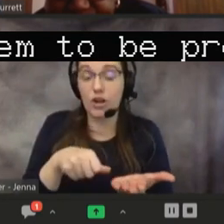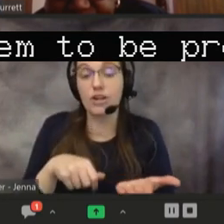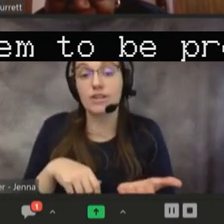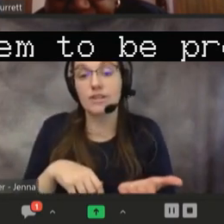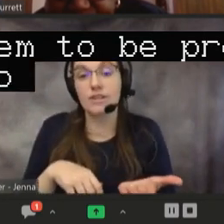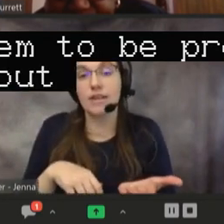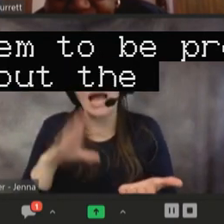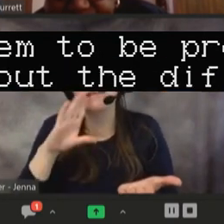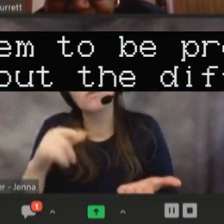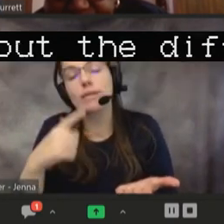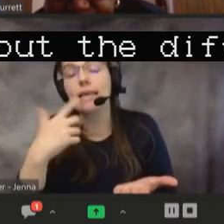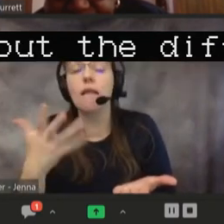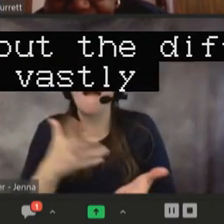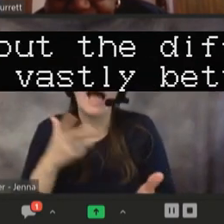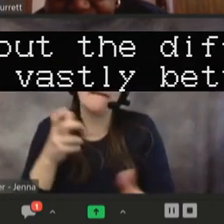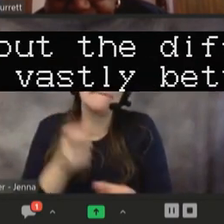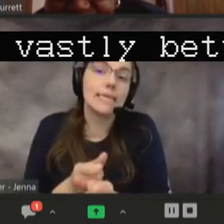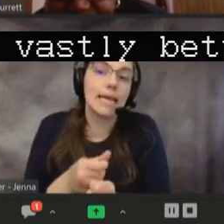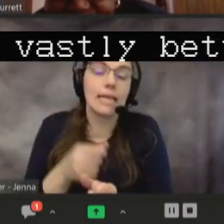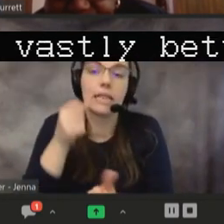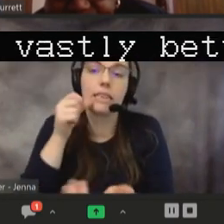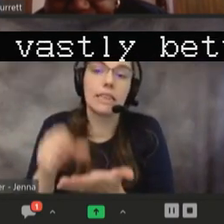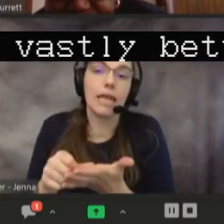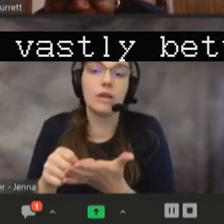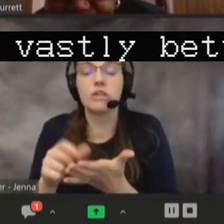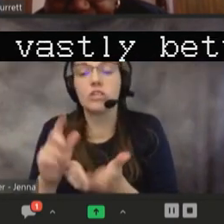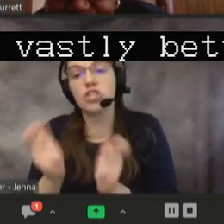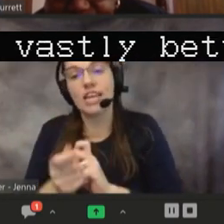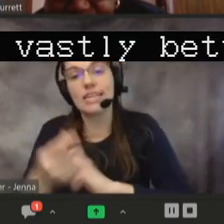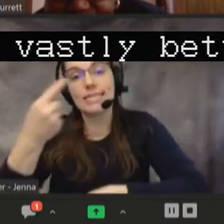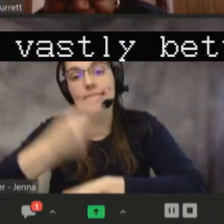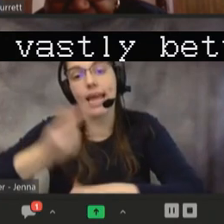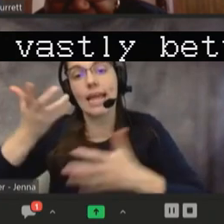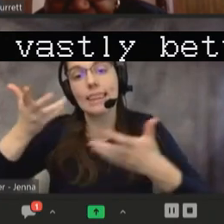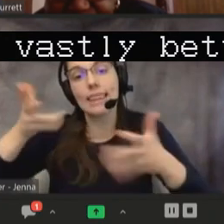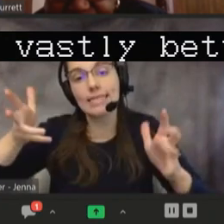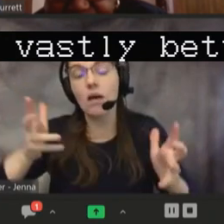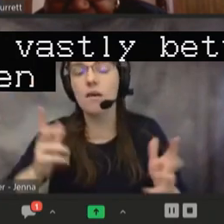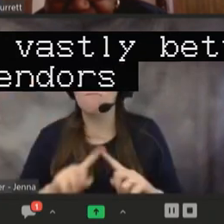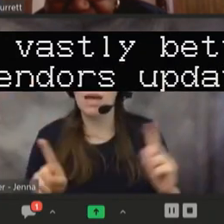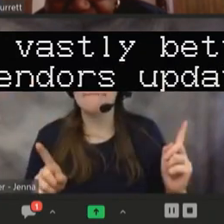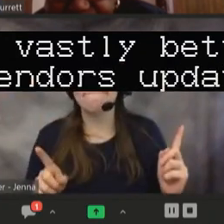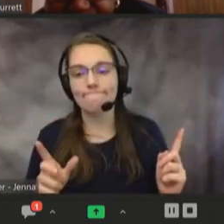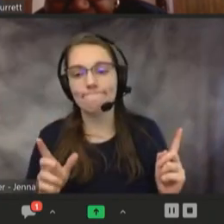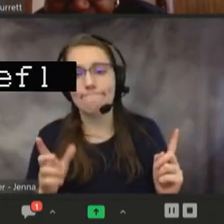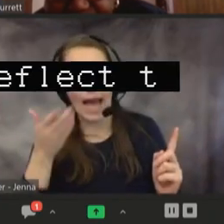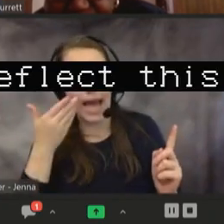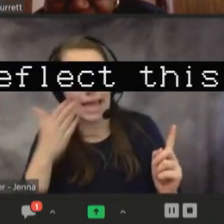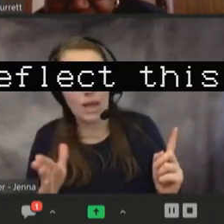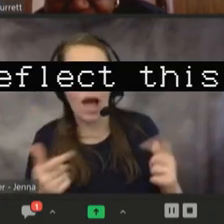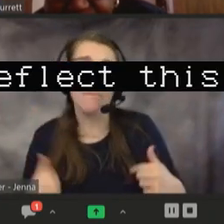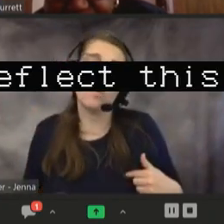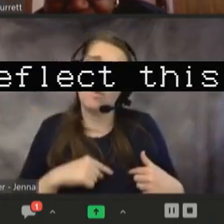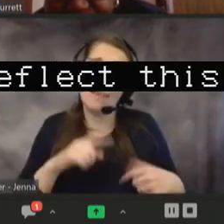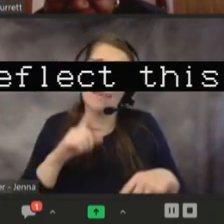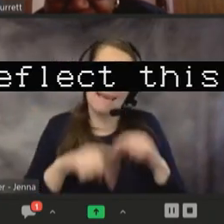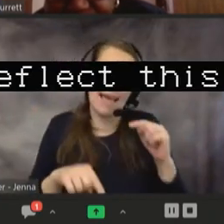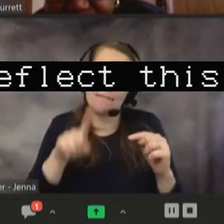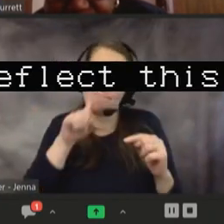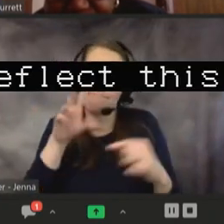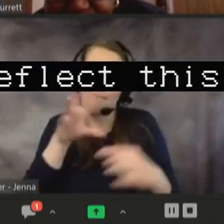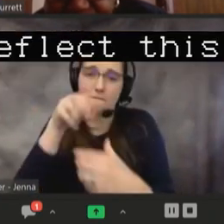letter to reflect this year's date, I don't know, not that we can take on the politics of what's going